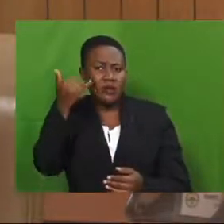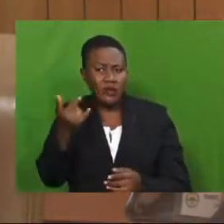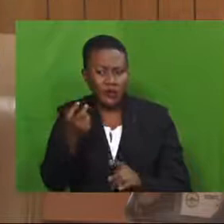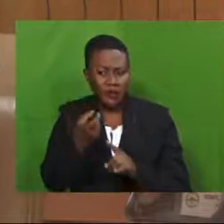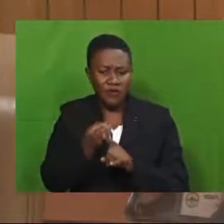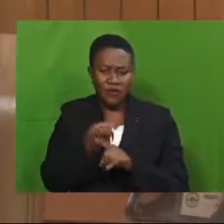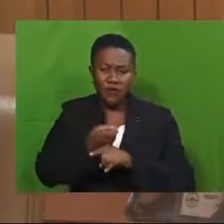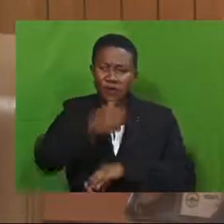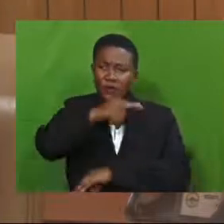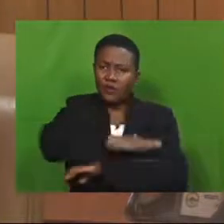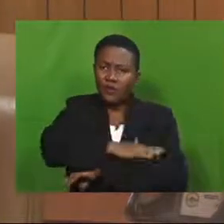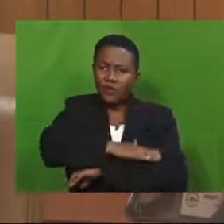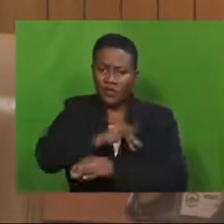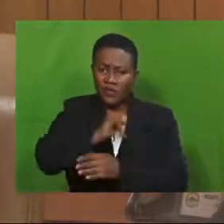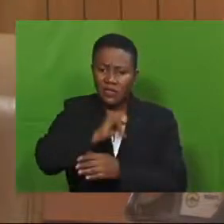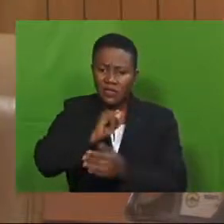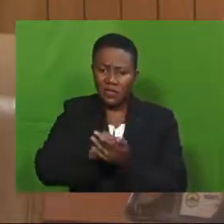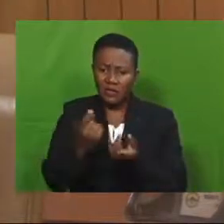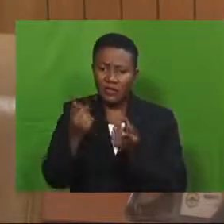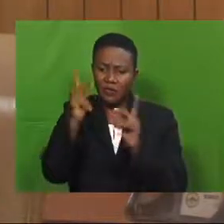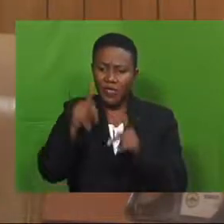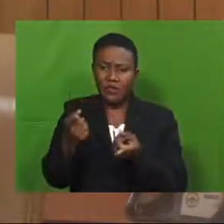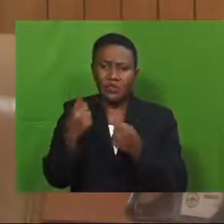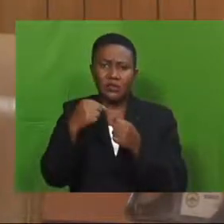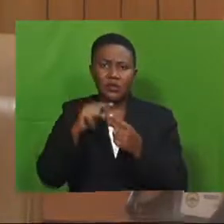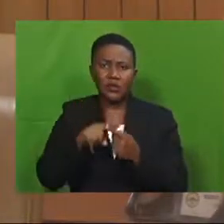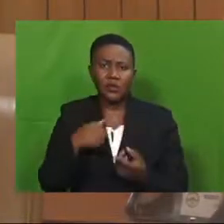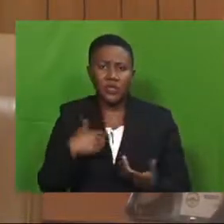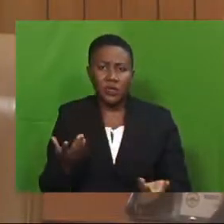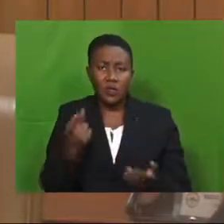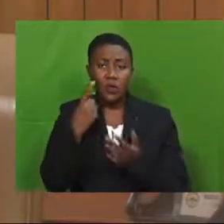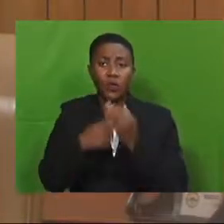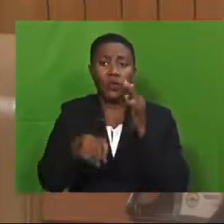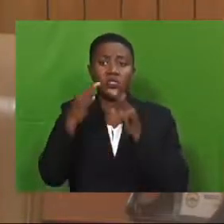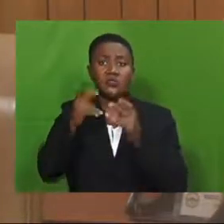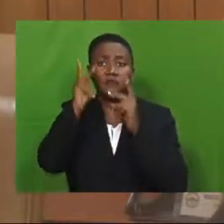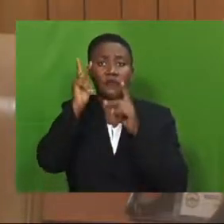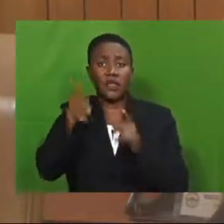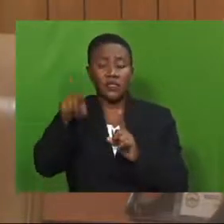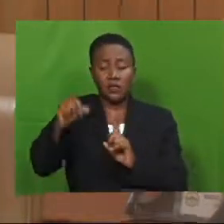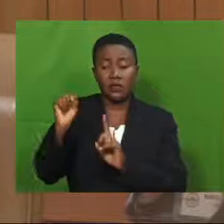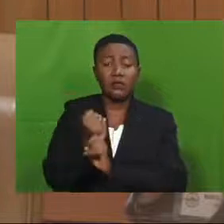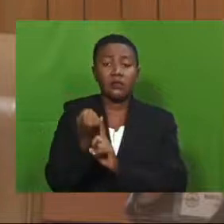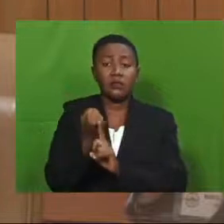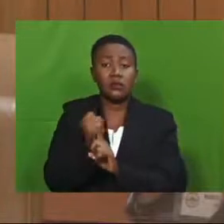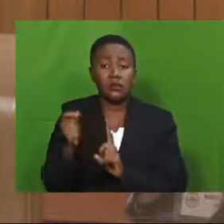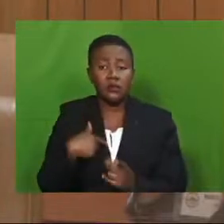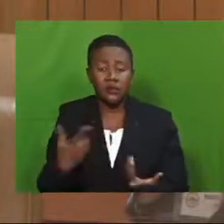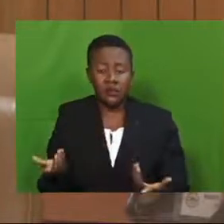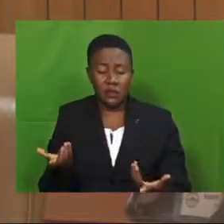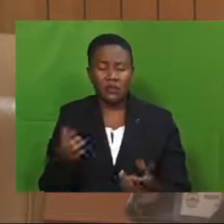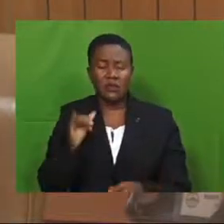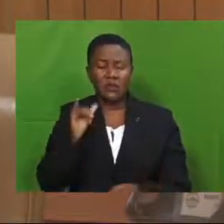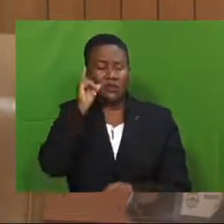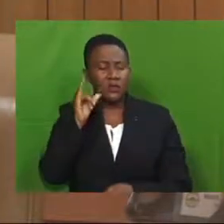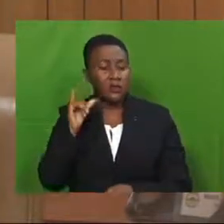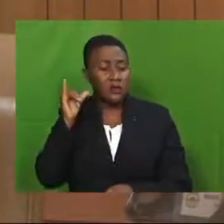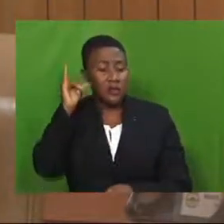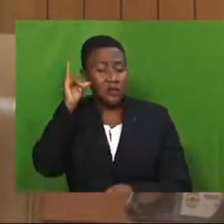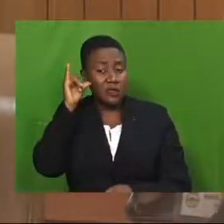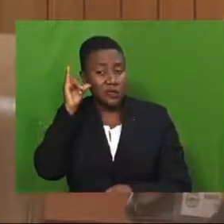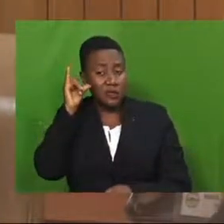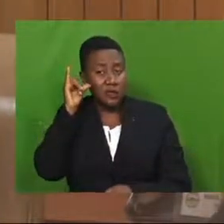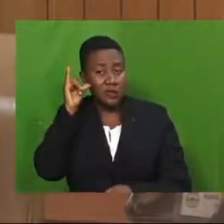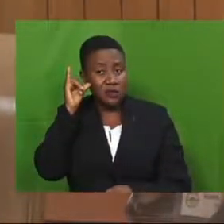person was coming to see me, Mr. Speaker. He could have harmed me. I thought it was a joke, Mr. Speaker. Yesterday, I got the lady